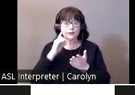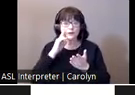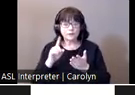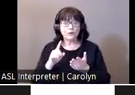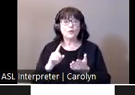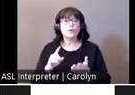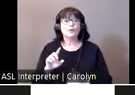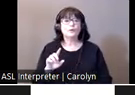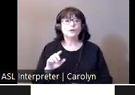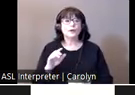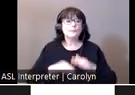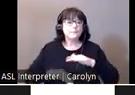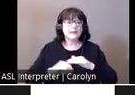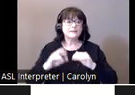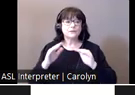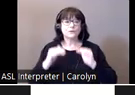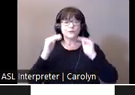exam.